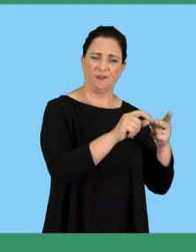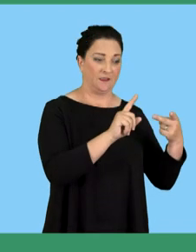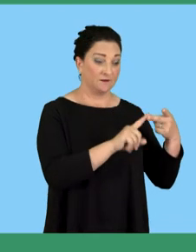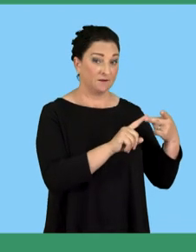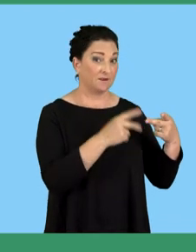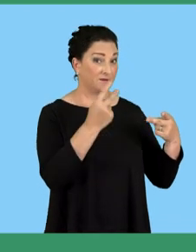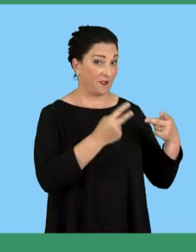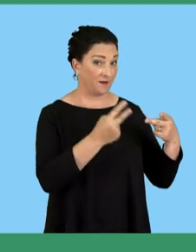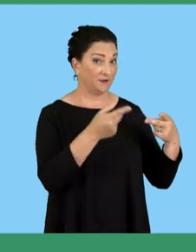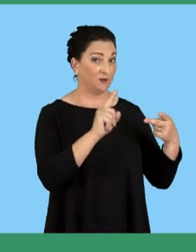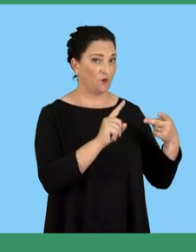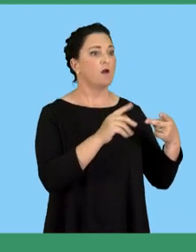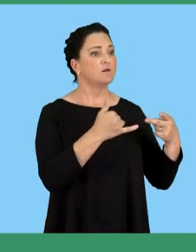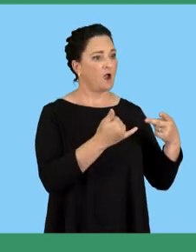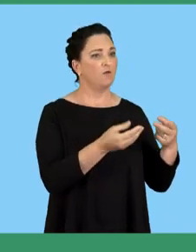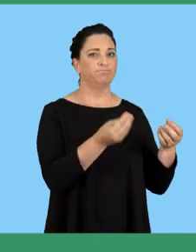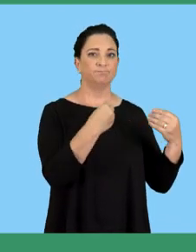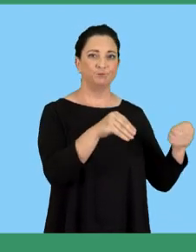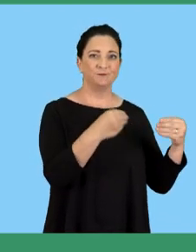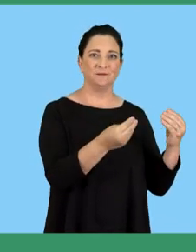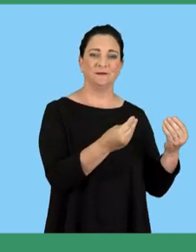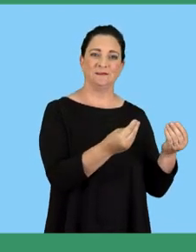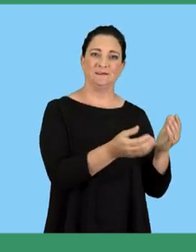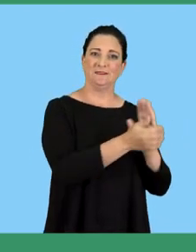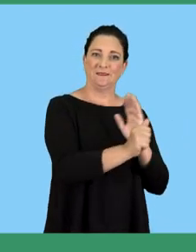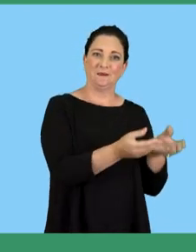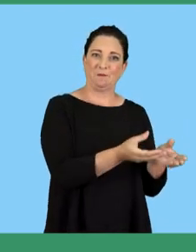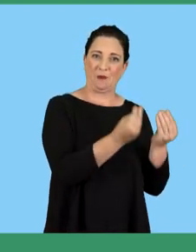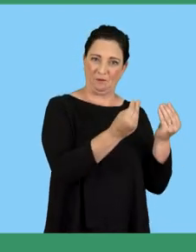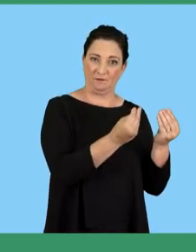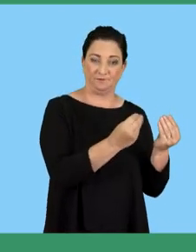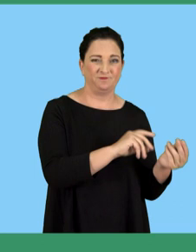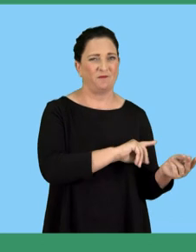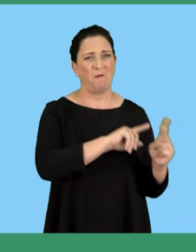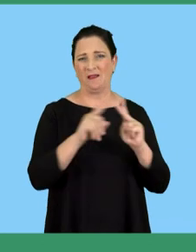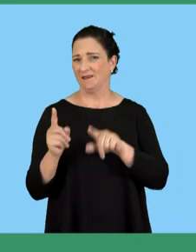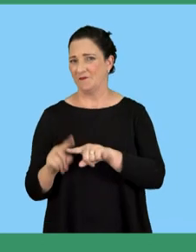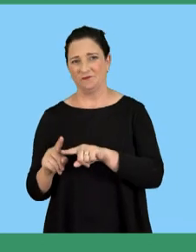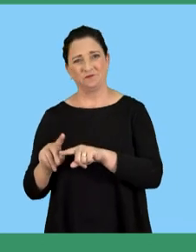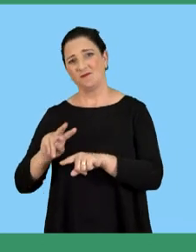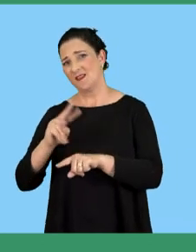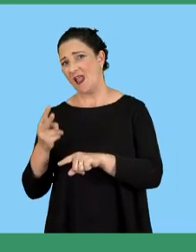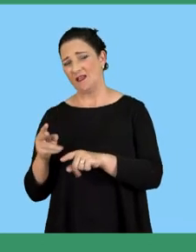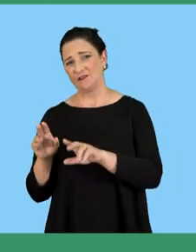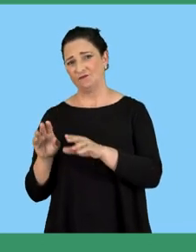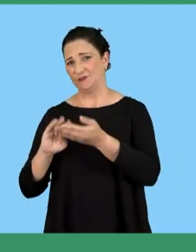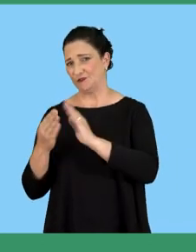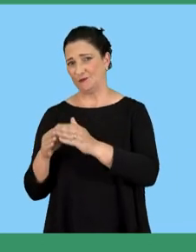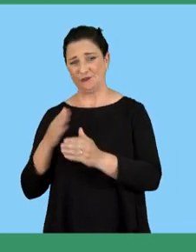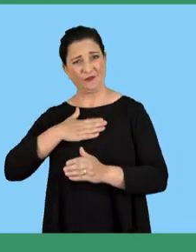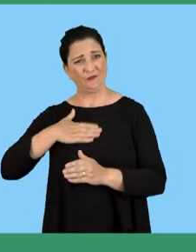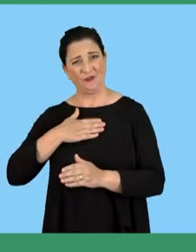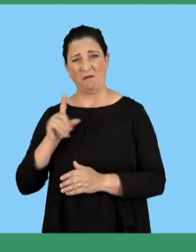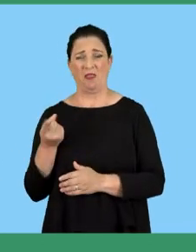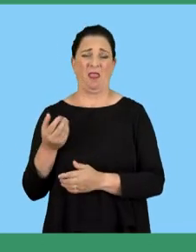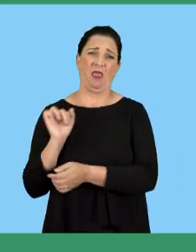that the community members have acquired entrepreneurial skills. While others feel that Terrika does